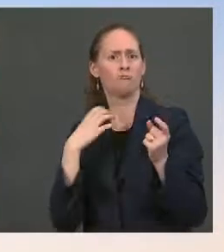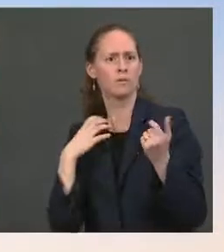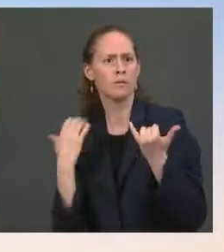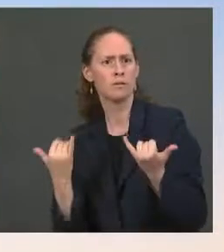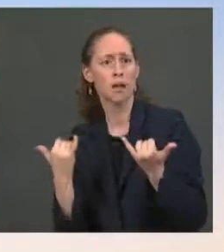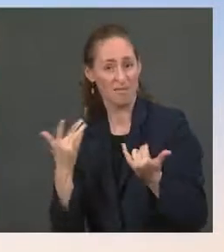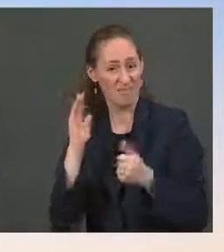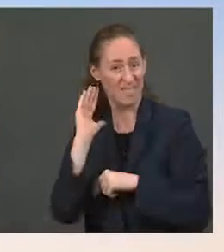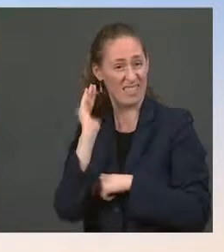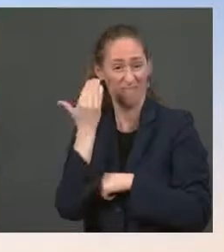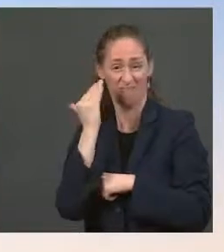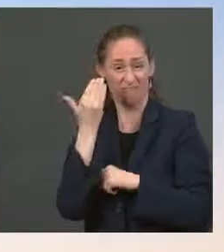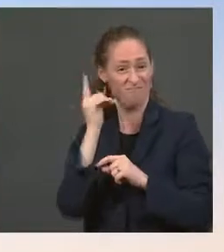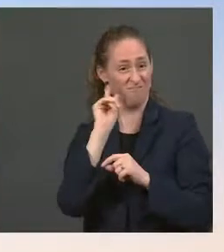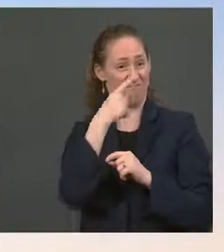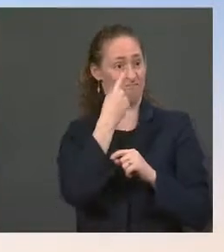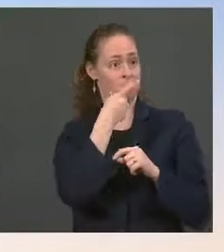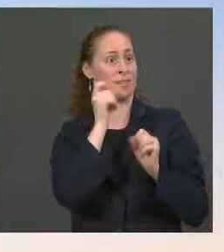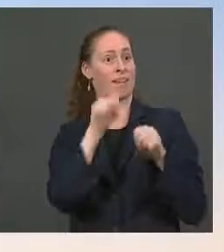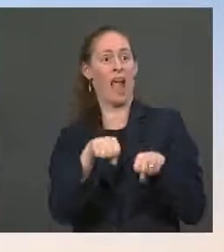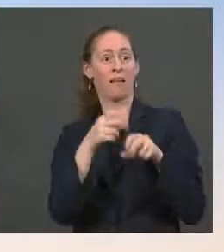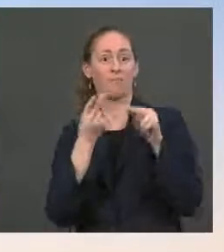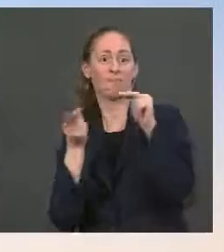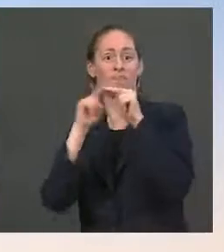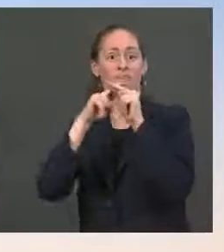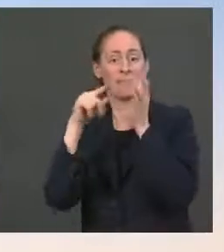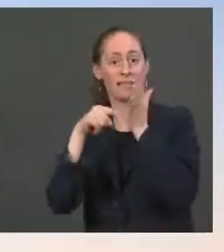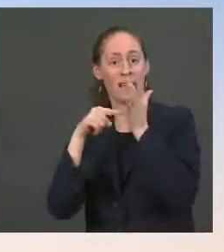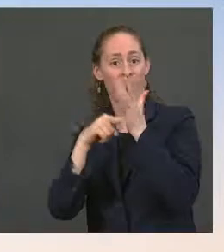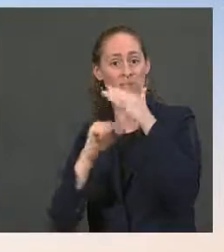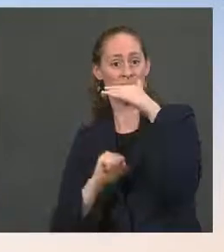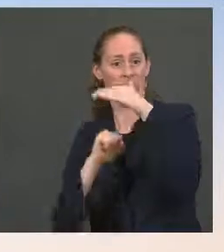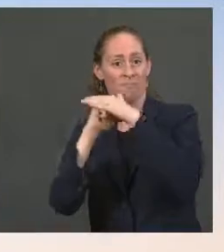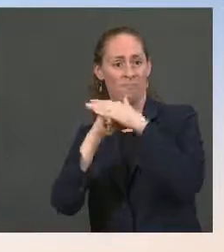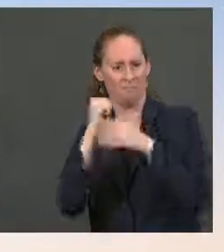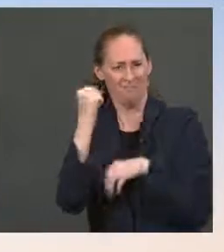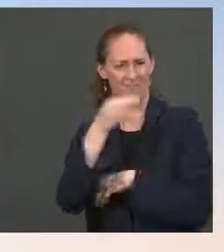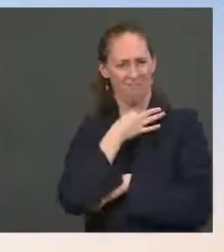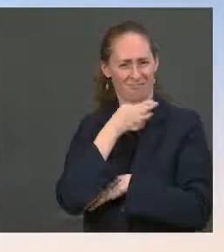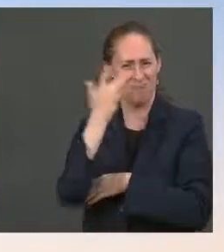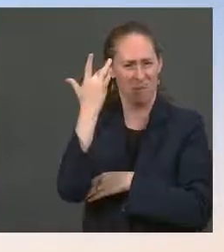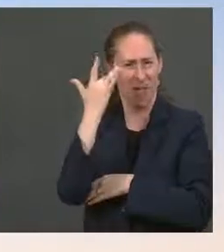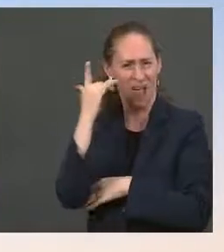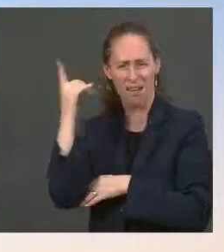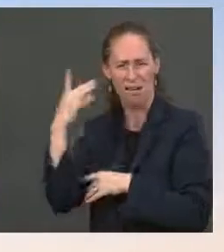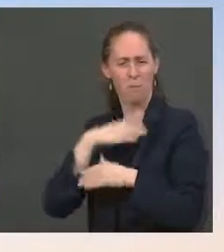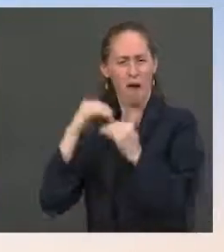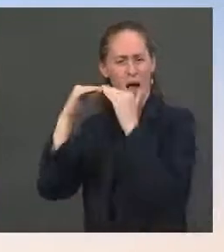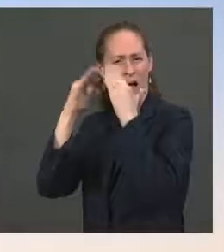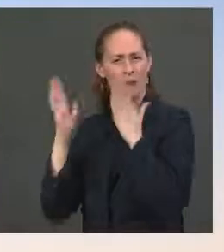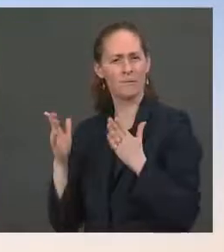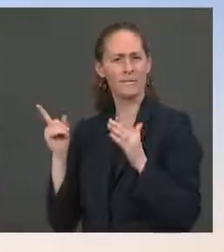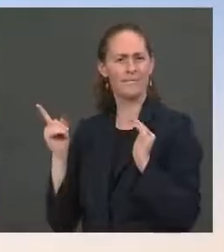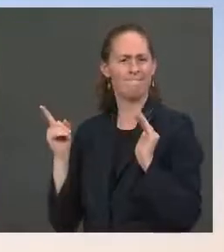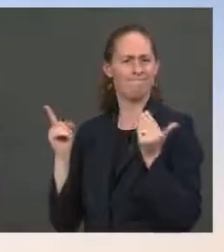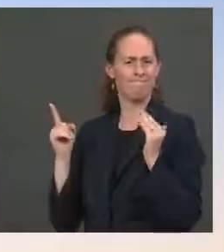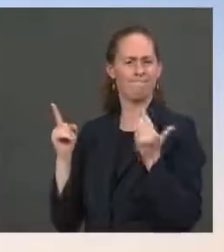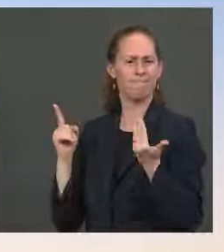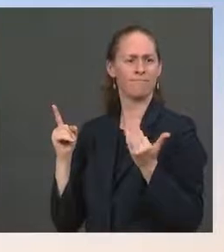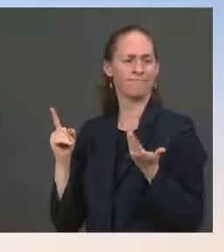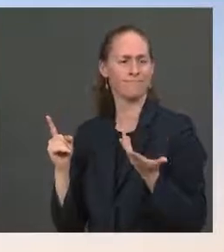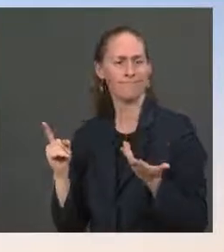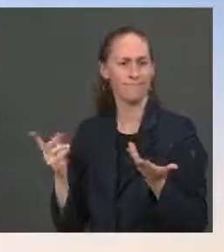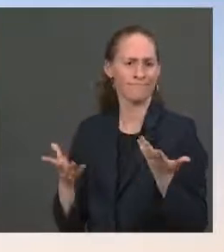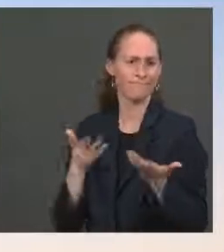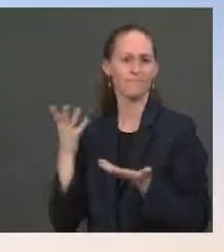raise or lift the debt ceiling, but maybe you can put a bit more meat on the bones as to why the White House has determined that, for example, ideas like minting $1 trillion coin